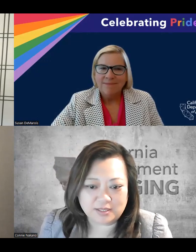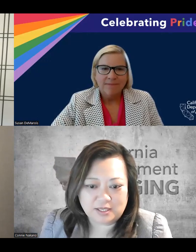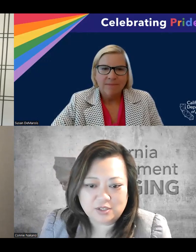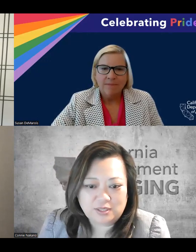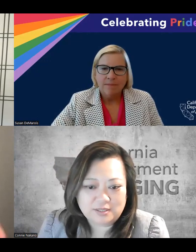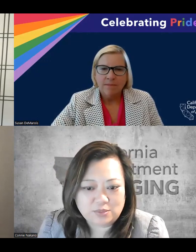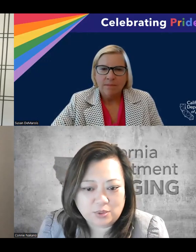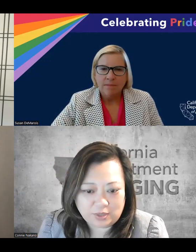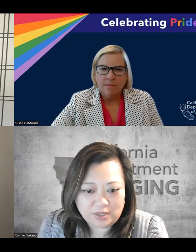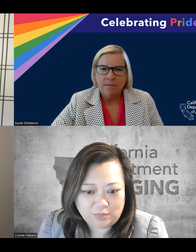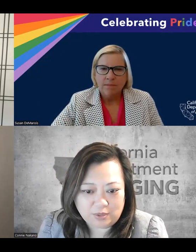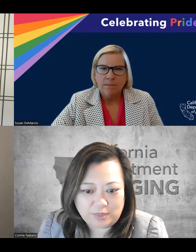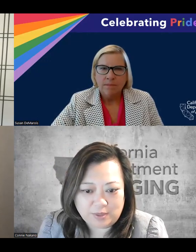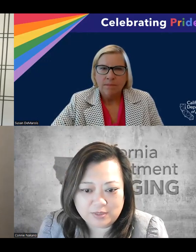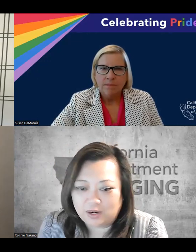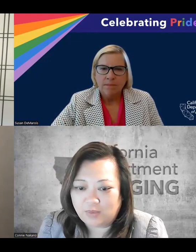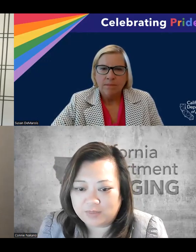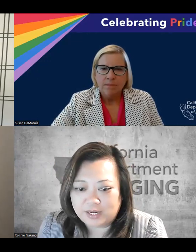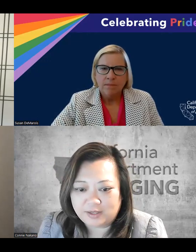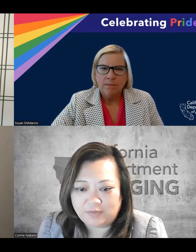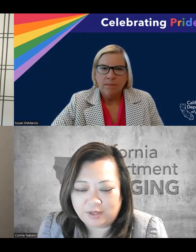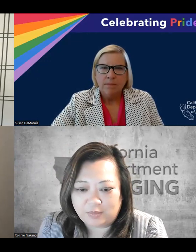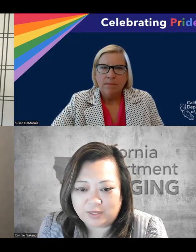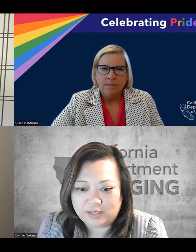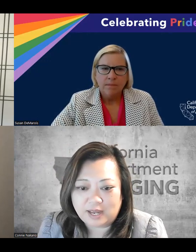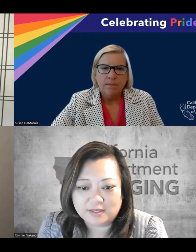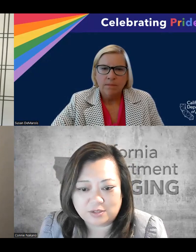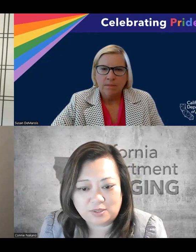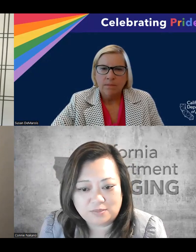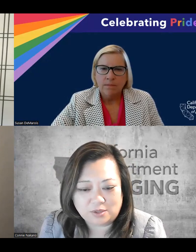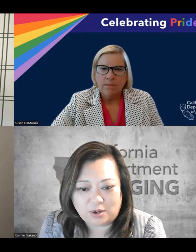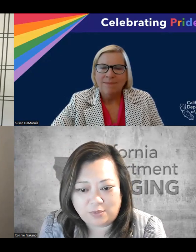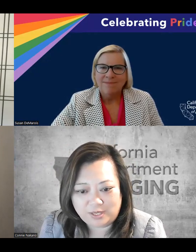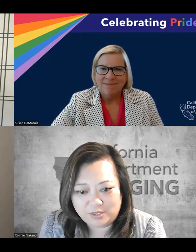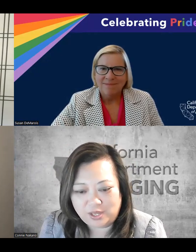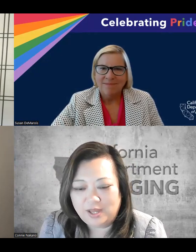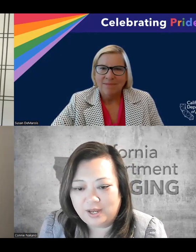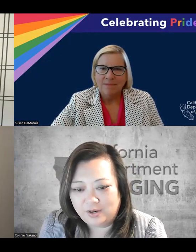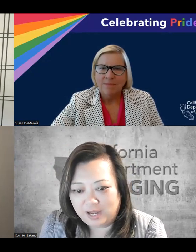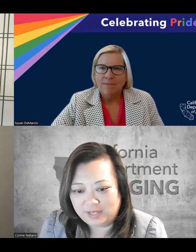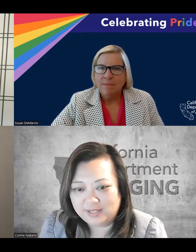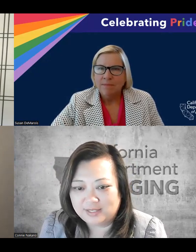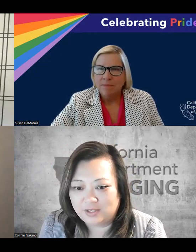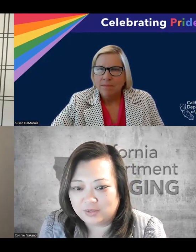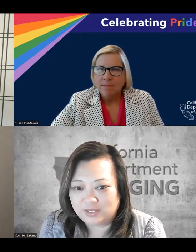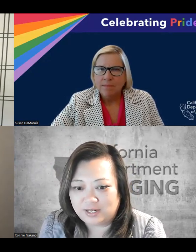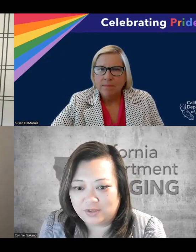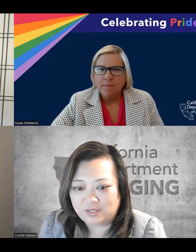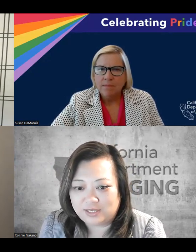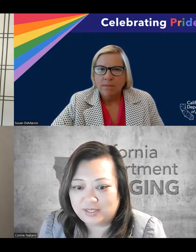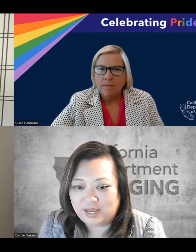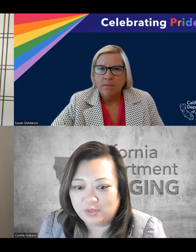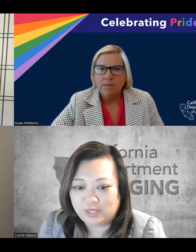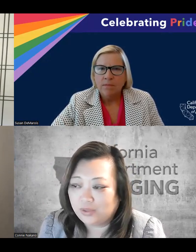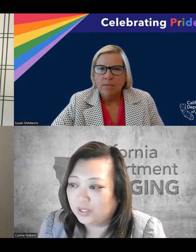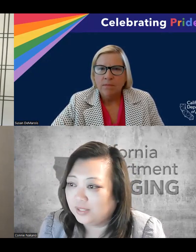the presentation and today's recording will be posted on our website if anyone needs access to it. Go to our homepage under highlights and you'll see it under